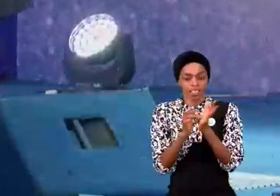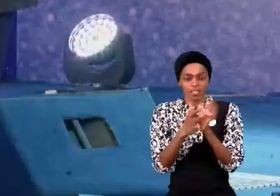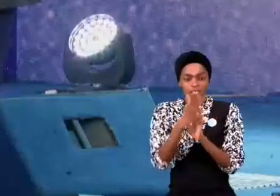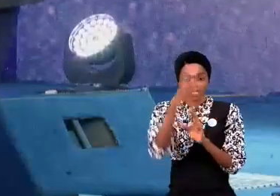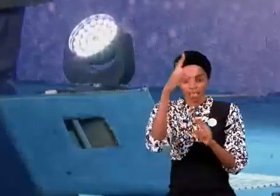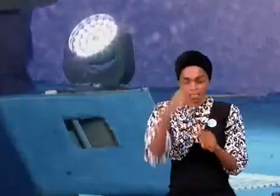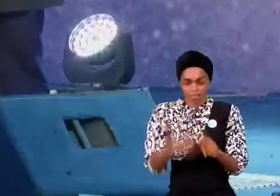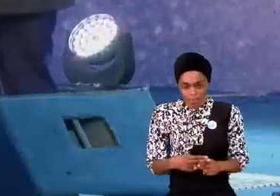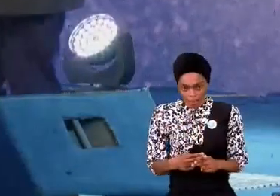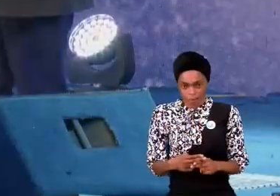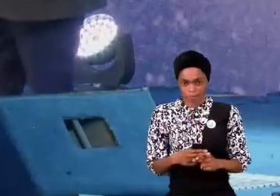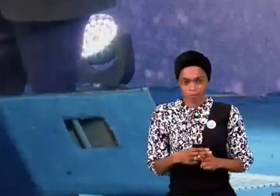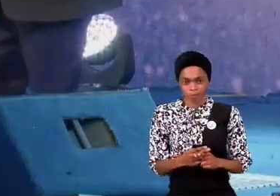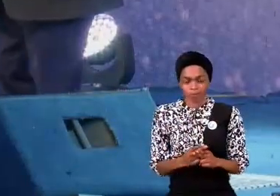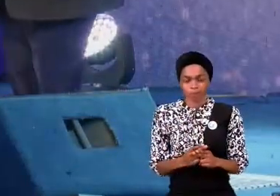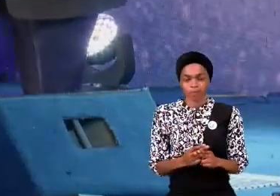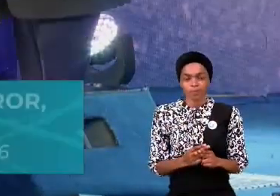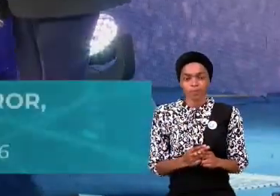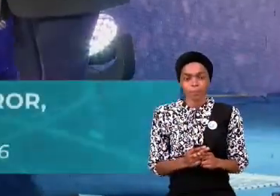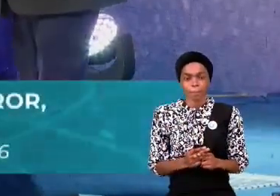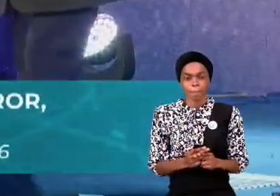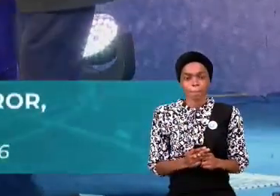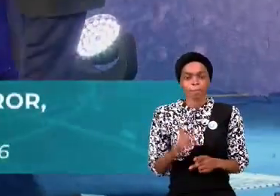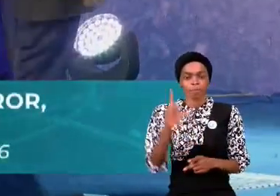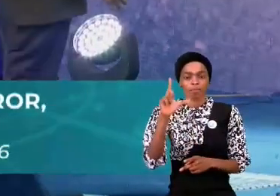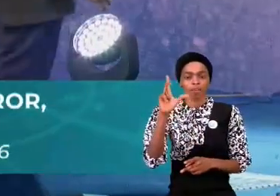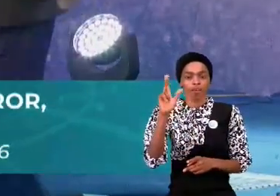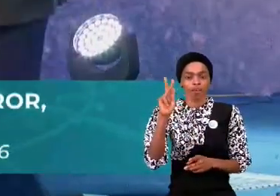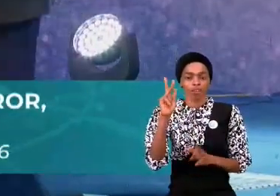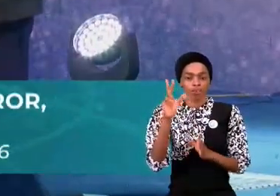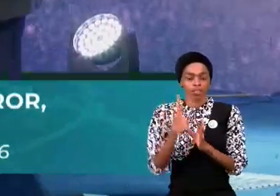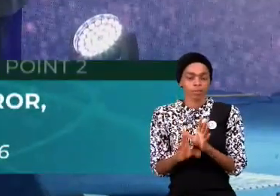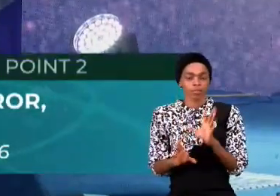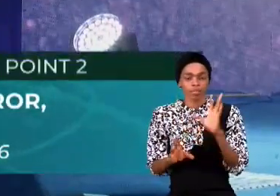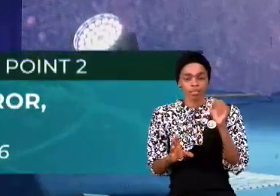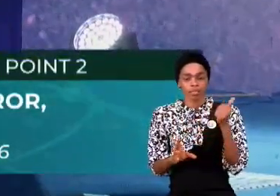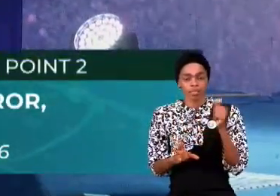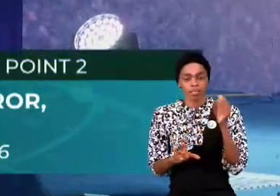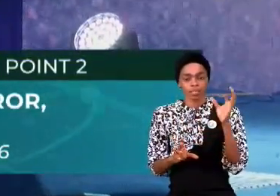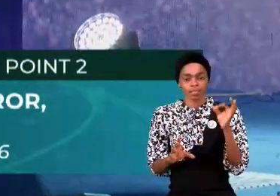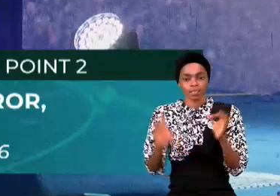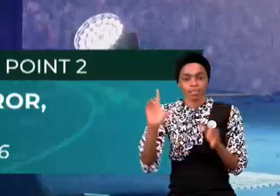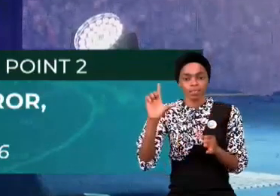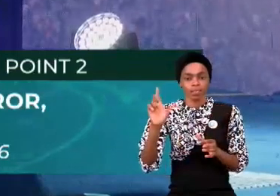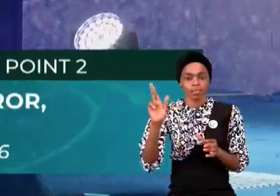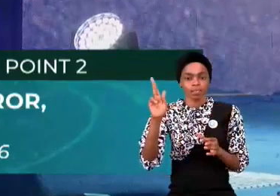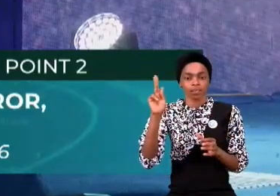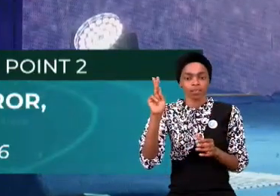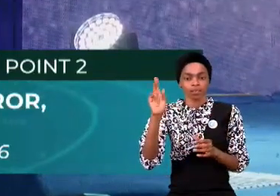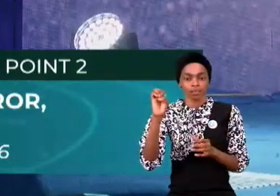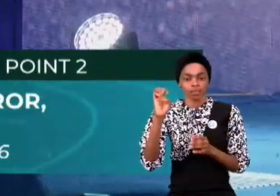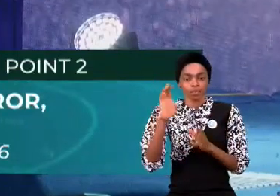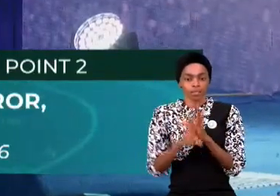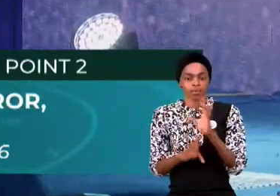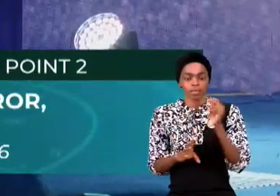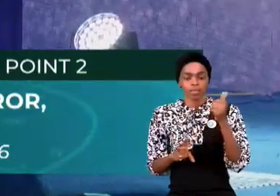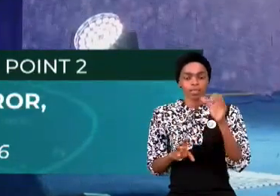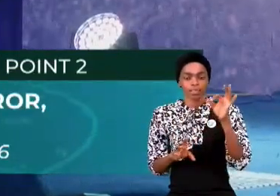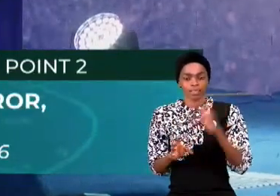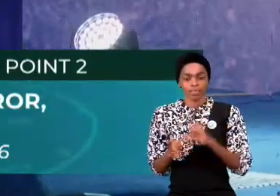19, reading from verse 37. It says, and when he was come